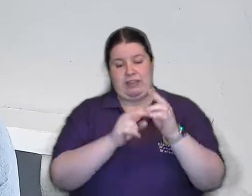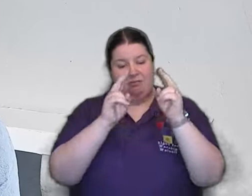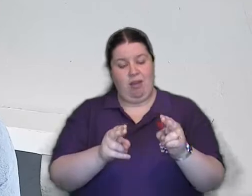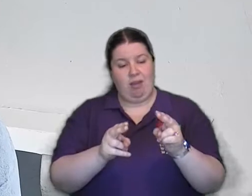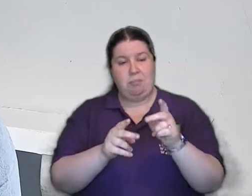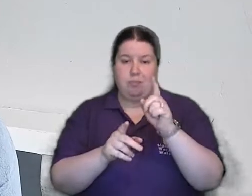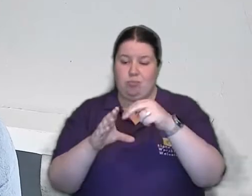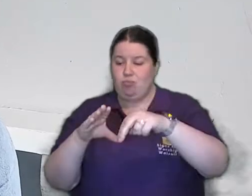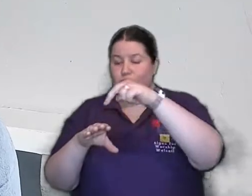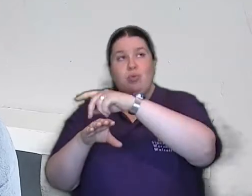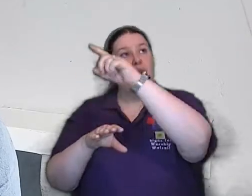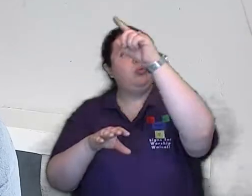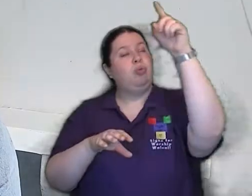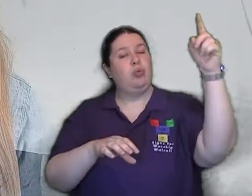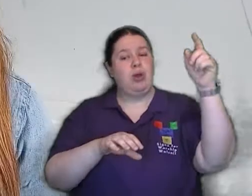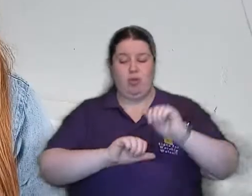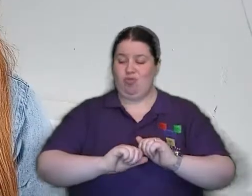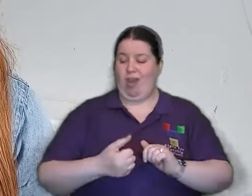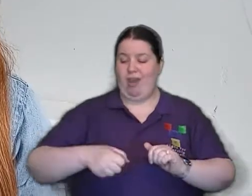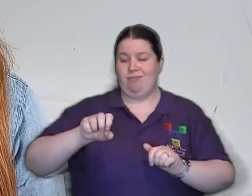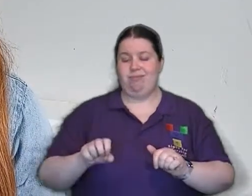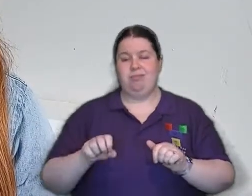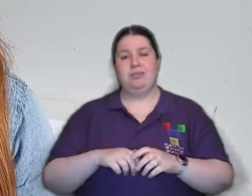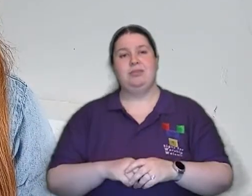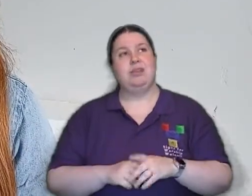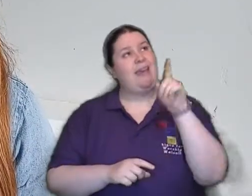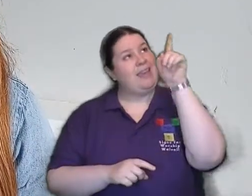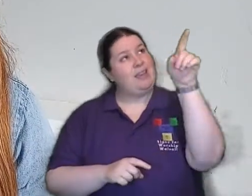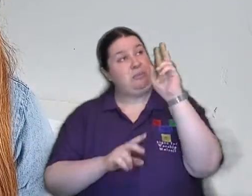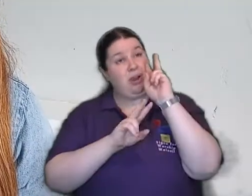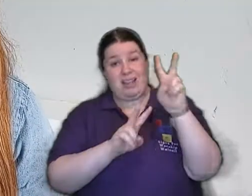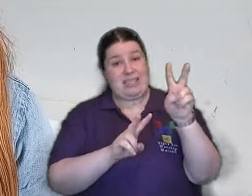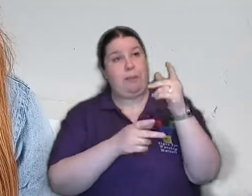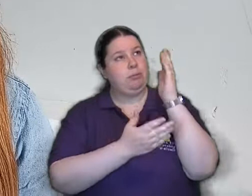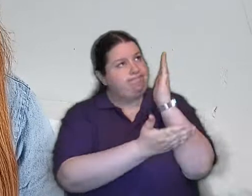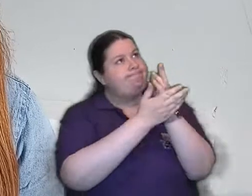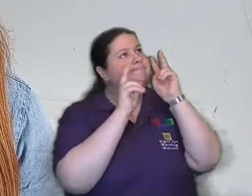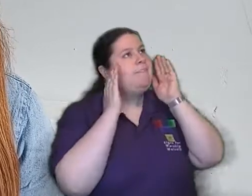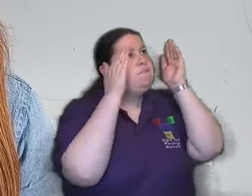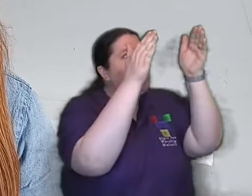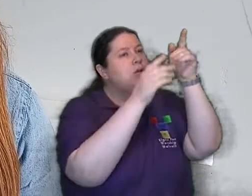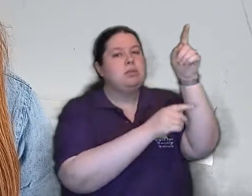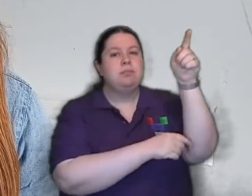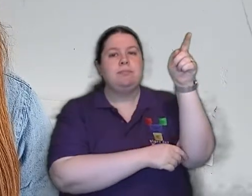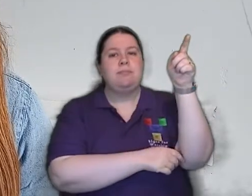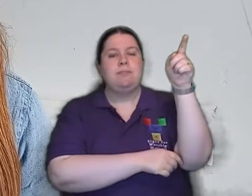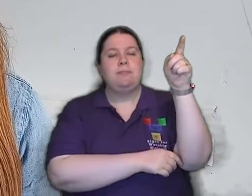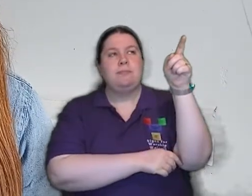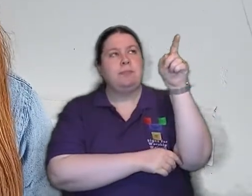and sat down at the right hand of the throne of God." Jesus is the unseen one that we fix our eyes on in order to